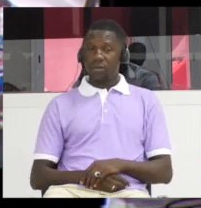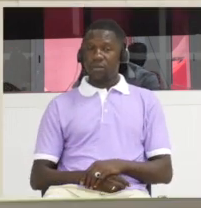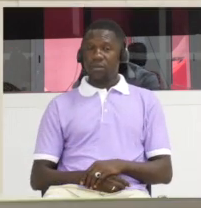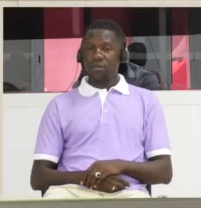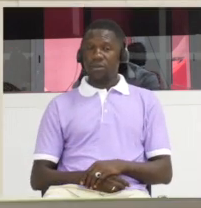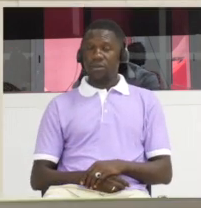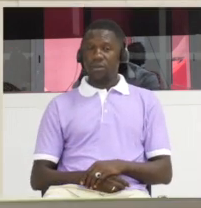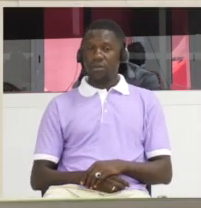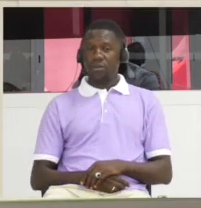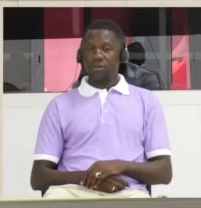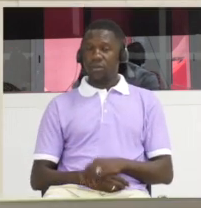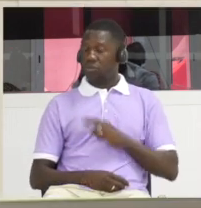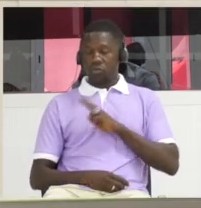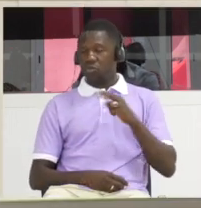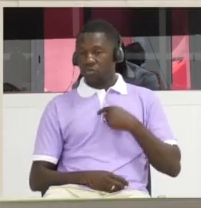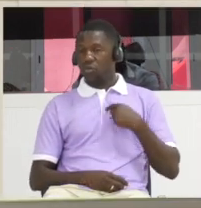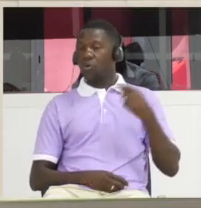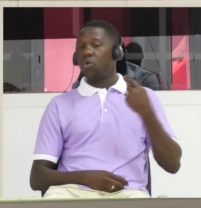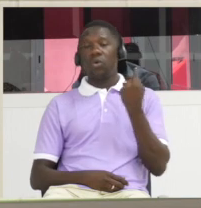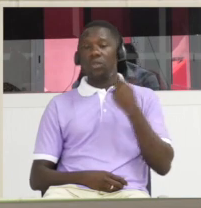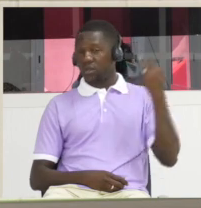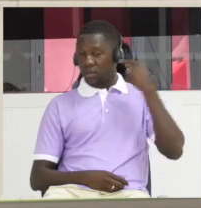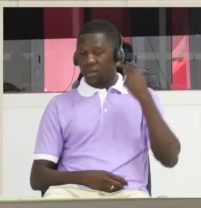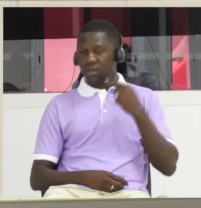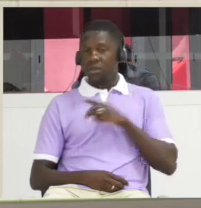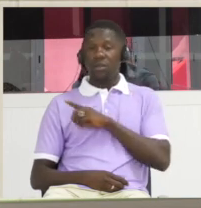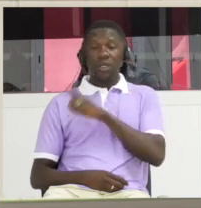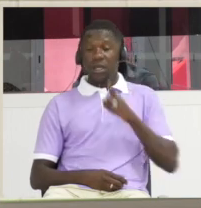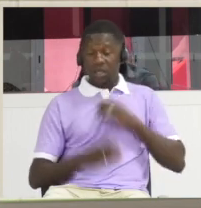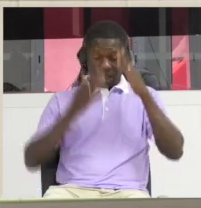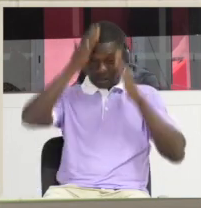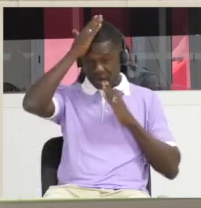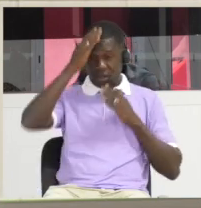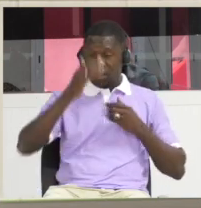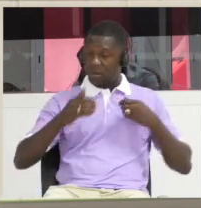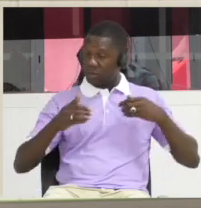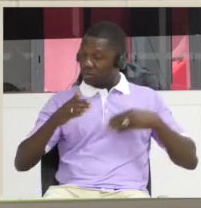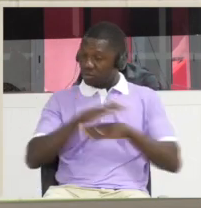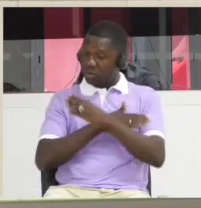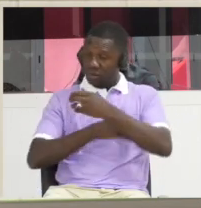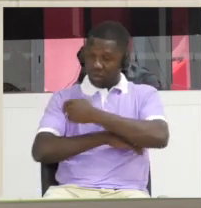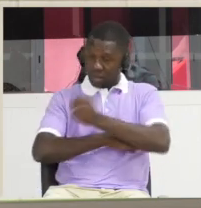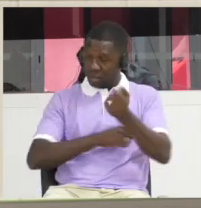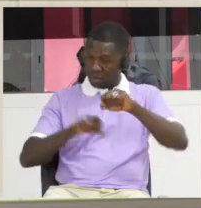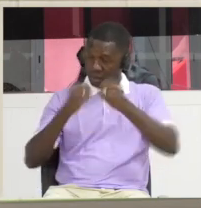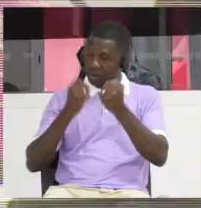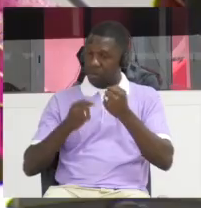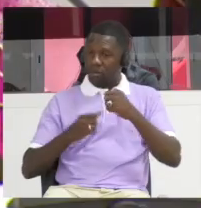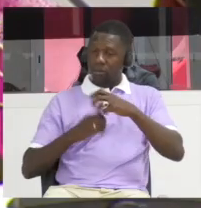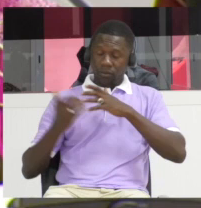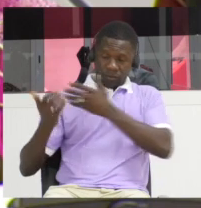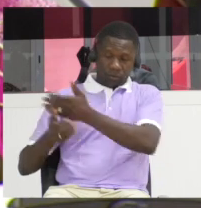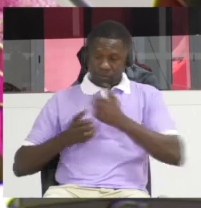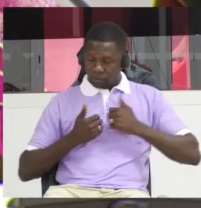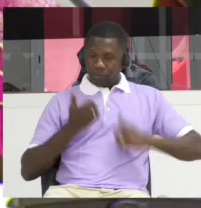No, I was told that they had broken into the armory and armed themselves. But then you become, the moment you hear